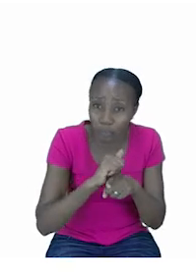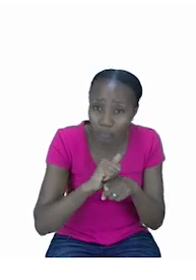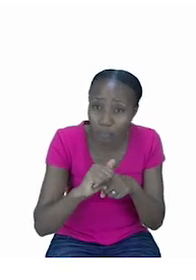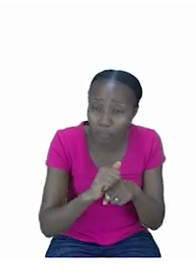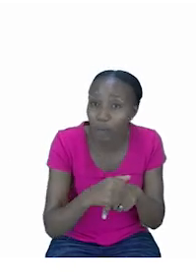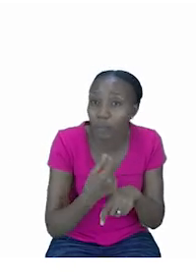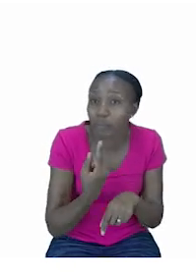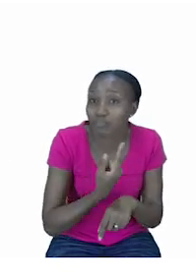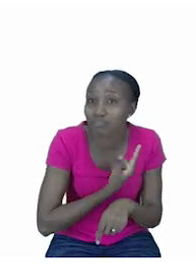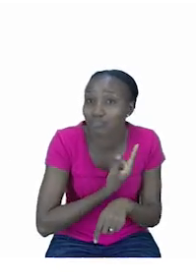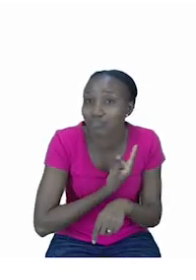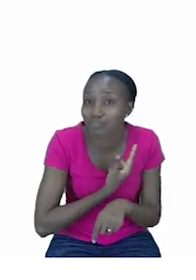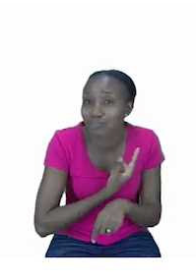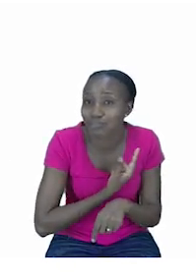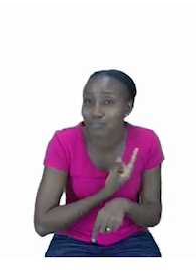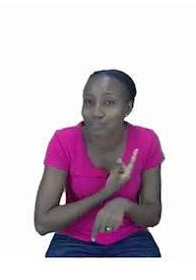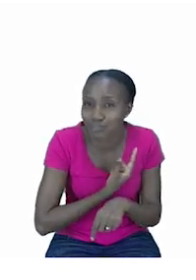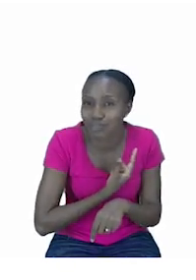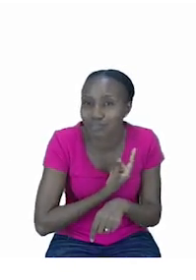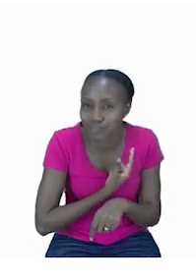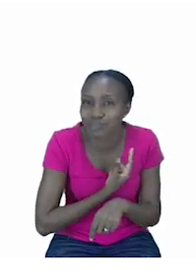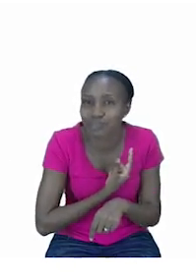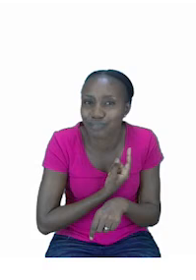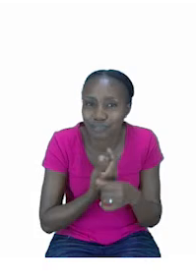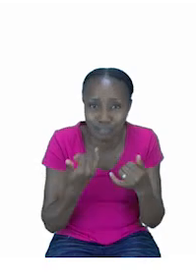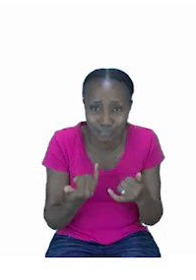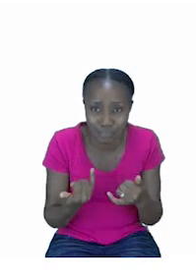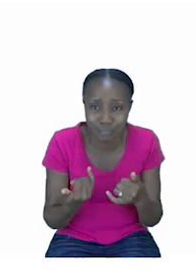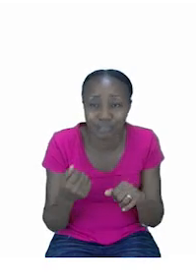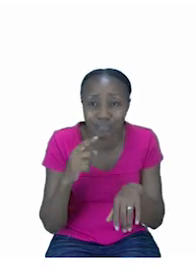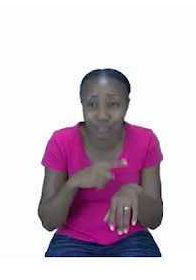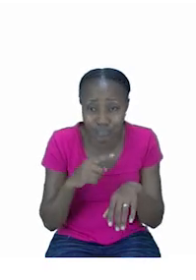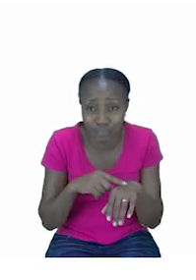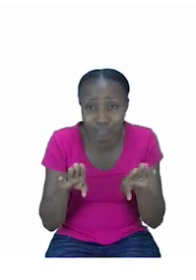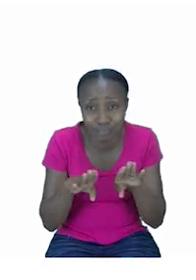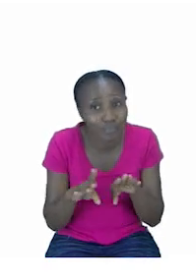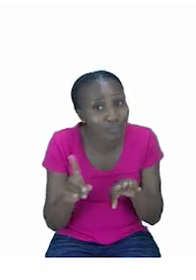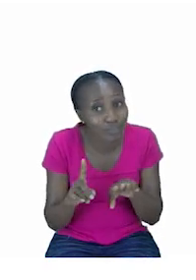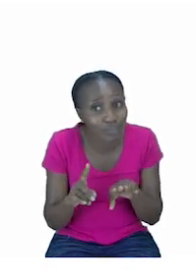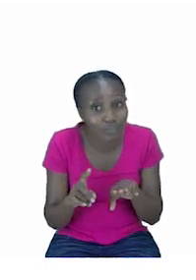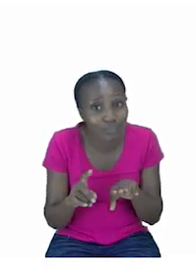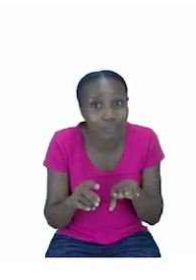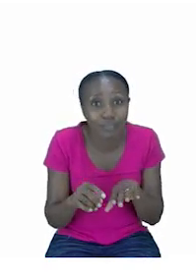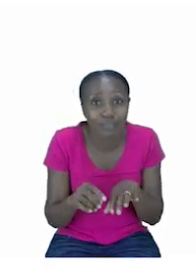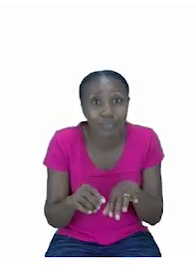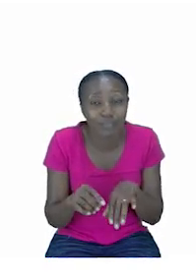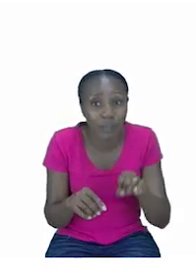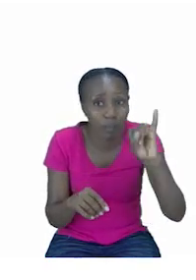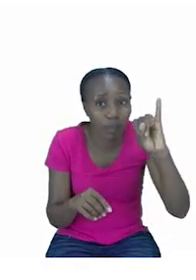yourselves. Now, let us draw the lines. Now, when we are drawing lines, we want